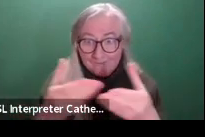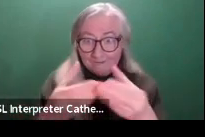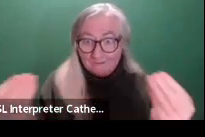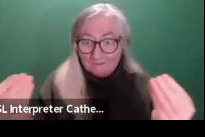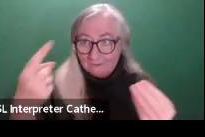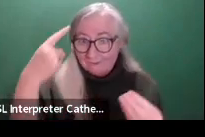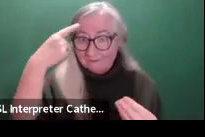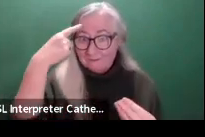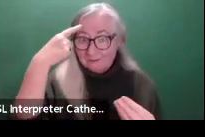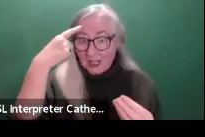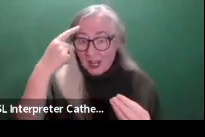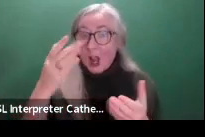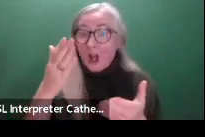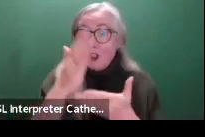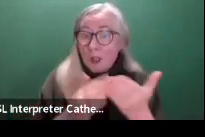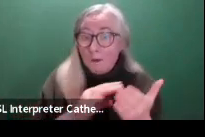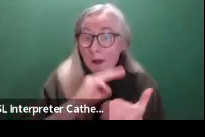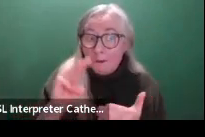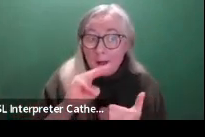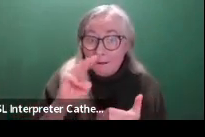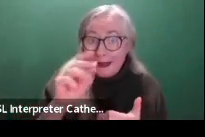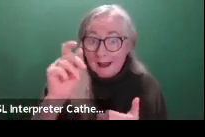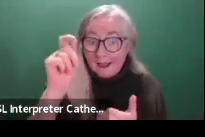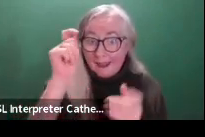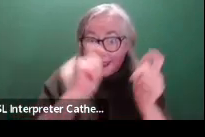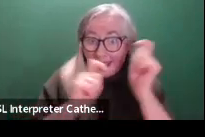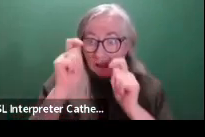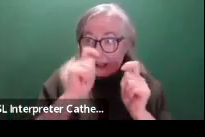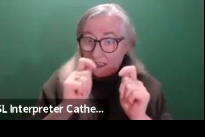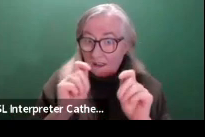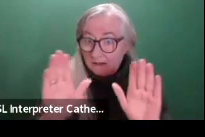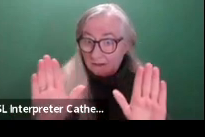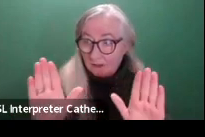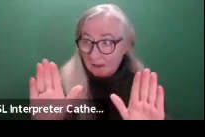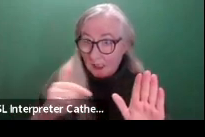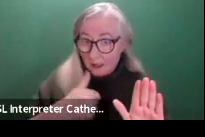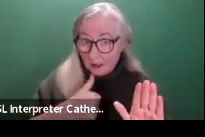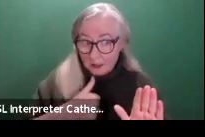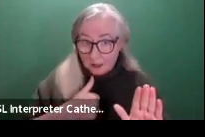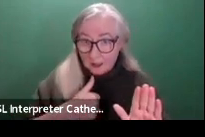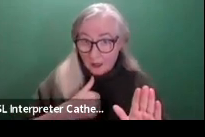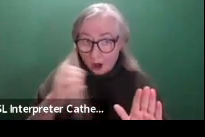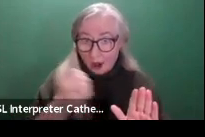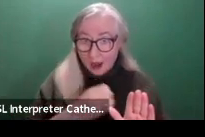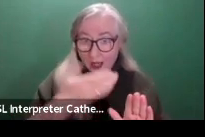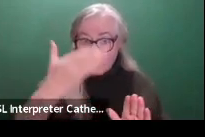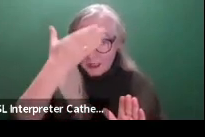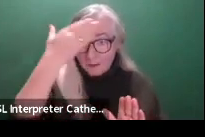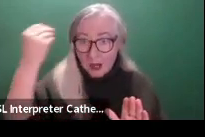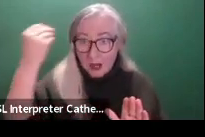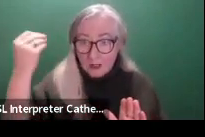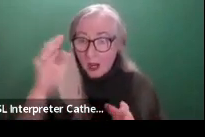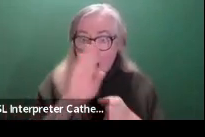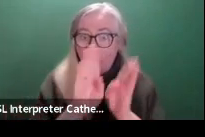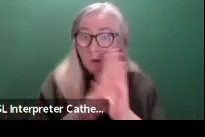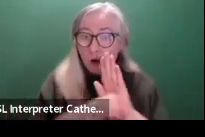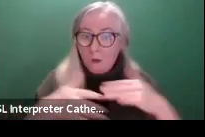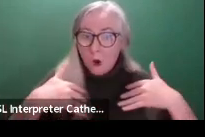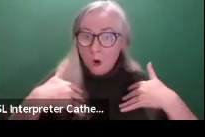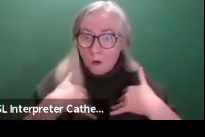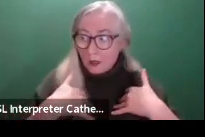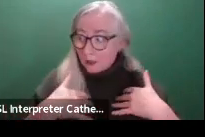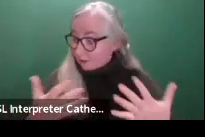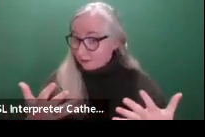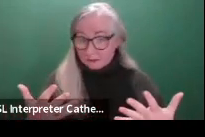as thinking that they're getting early onset dementia. So they get really worried about what's happening.